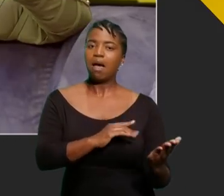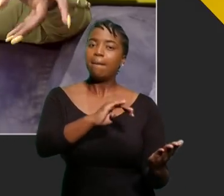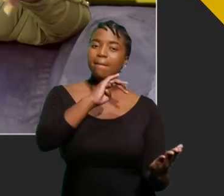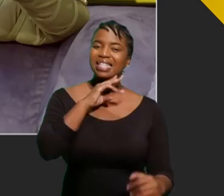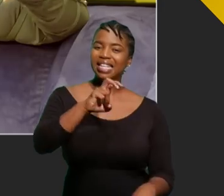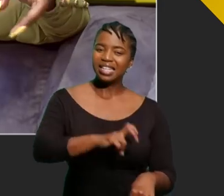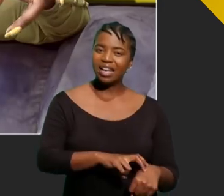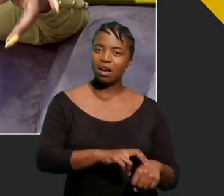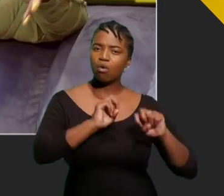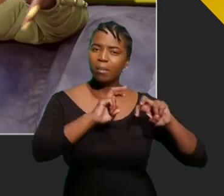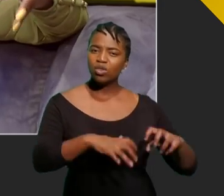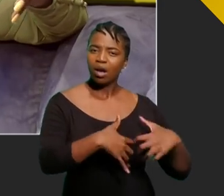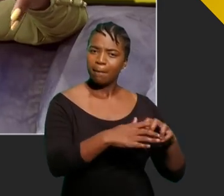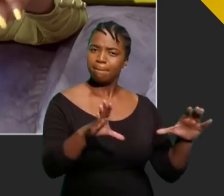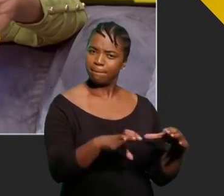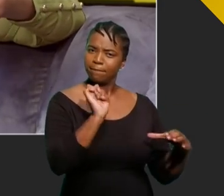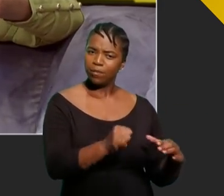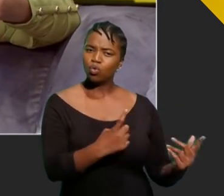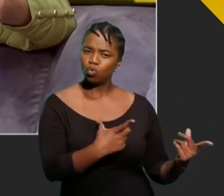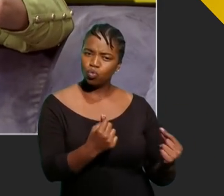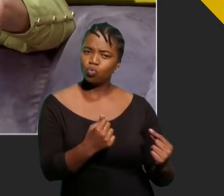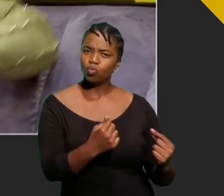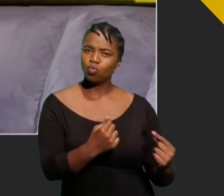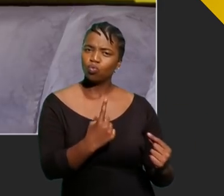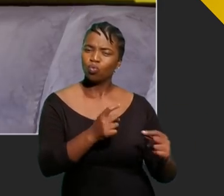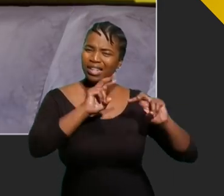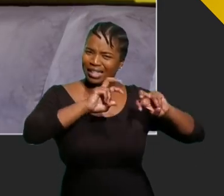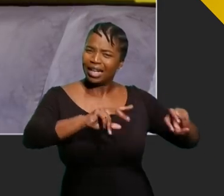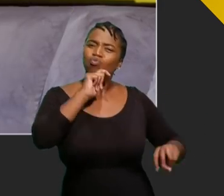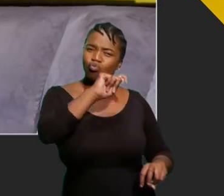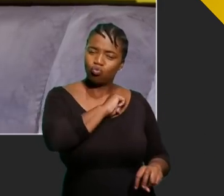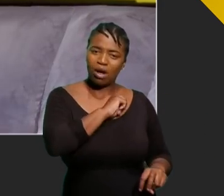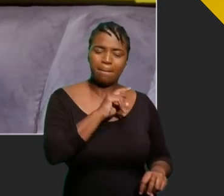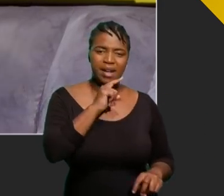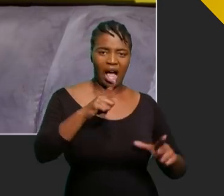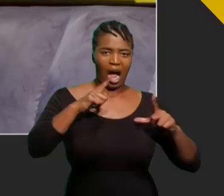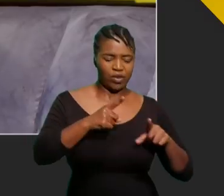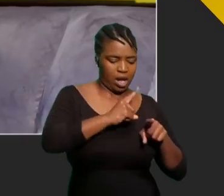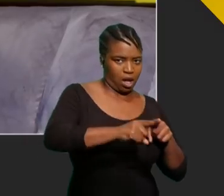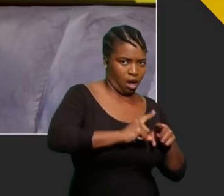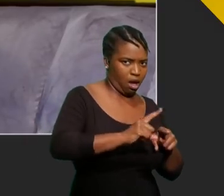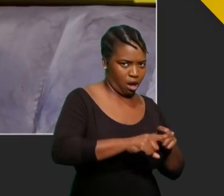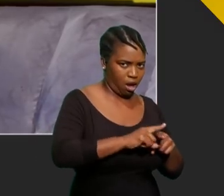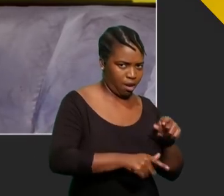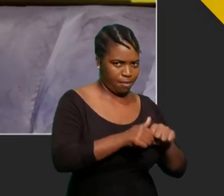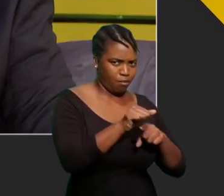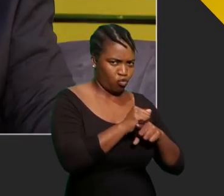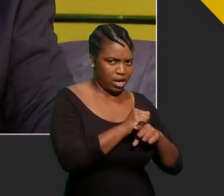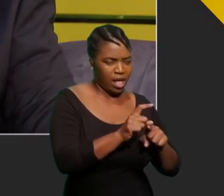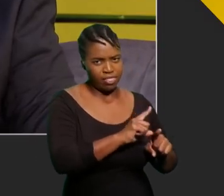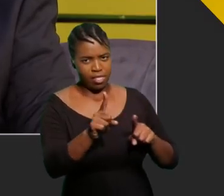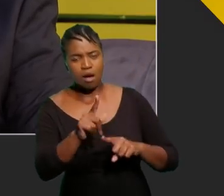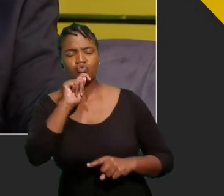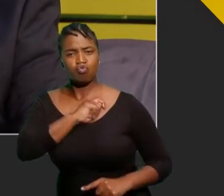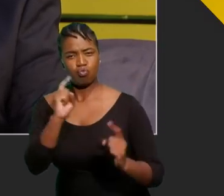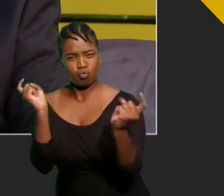the commissions of inquiry to be able to do that, what we spoke about, that previous game first, before we go into the main game. So to answer that question,